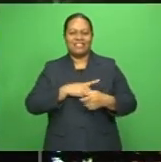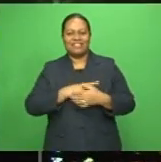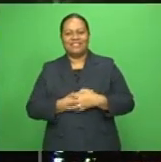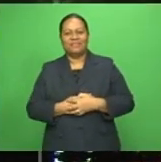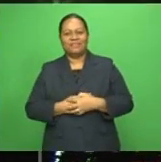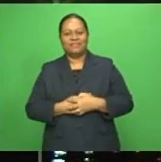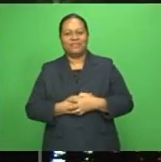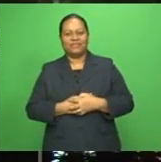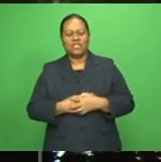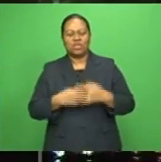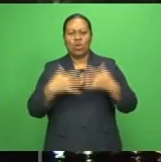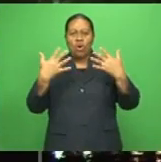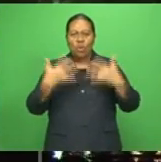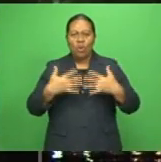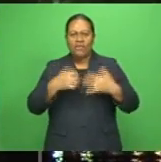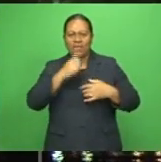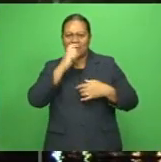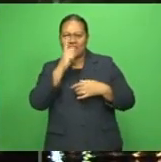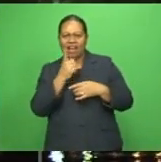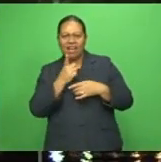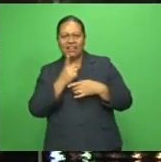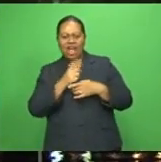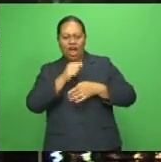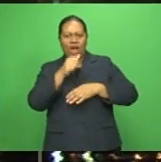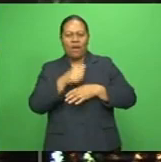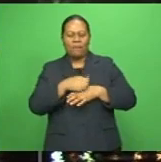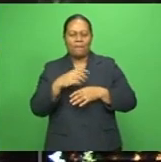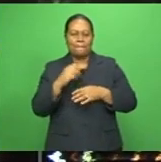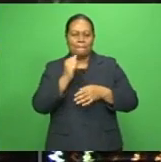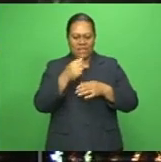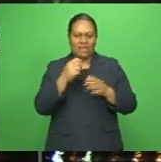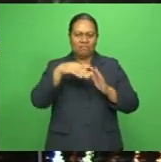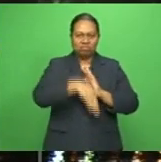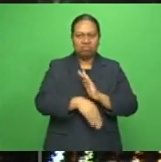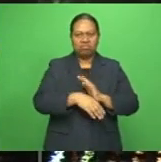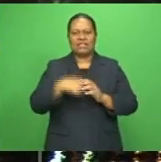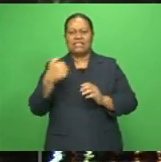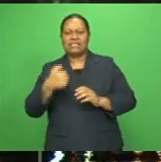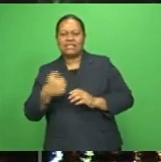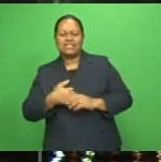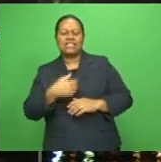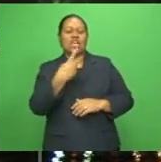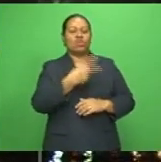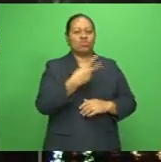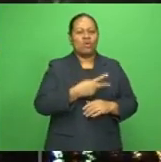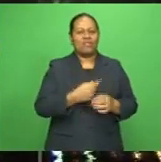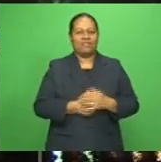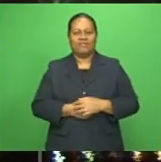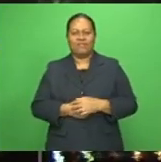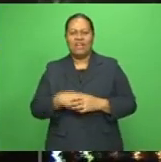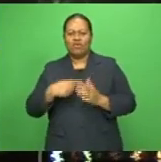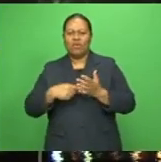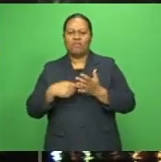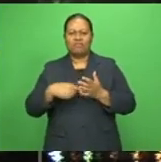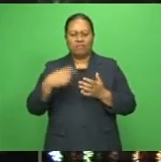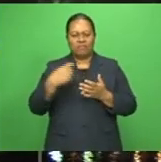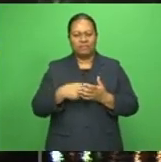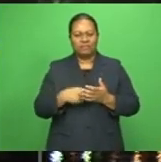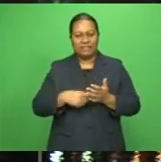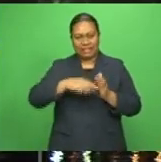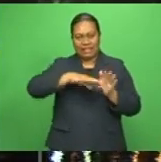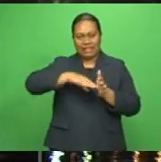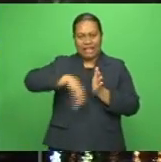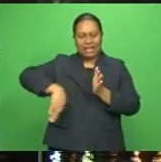The Warriors couldn't protect an early lead against the Gold Coast Titans, going down 16-12 in the NRL last night. The loss also means